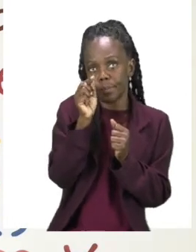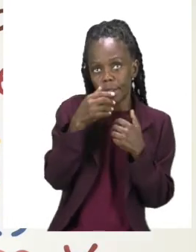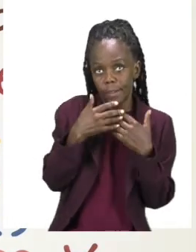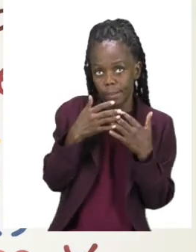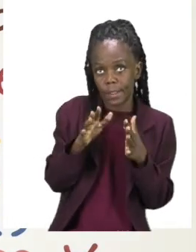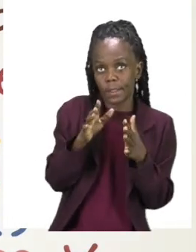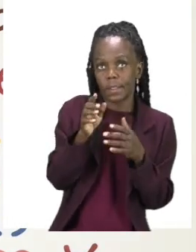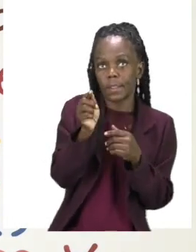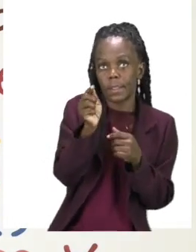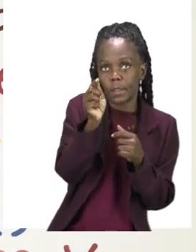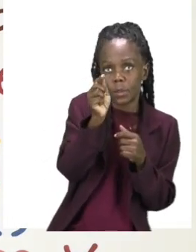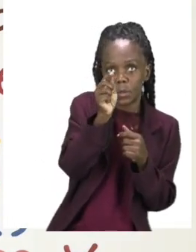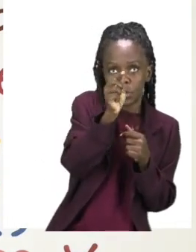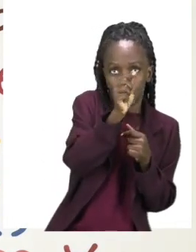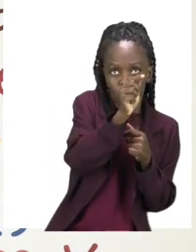Same direction.